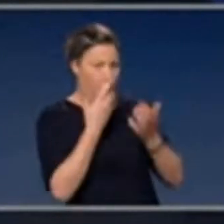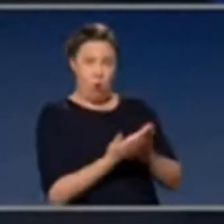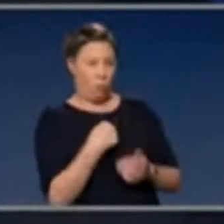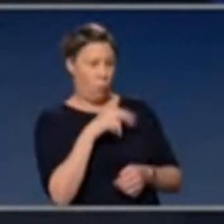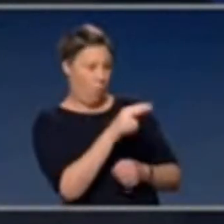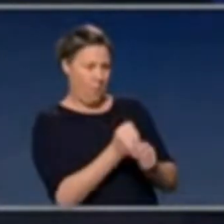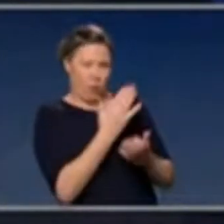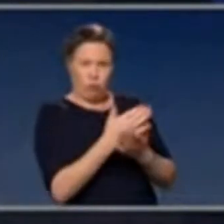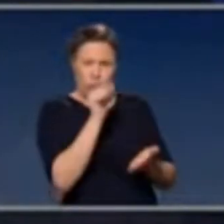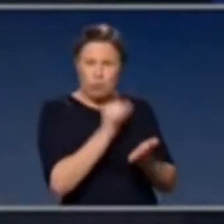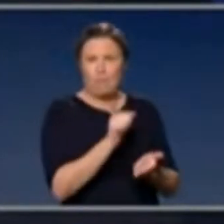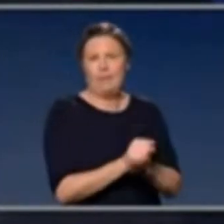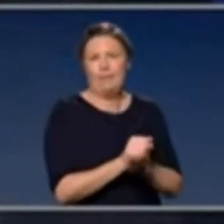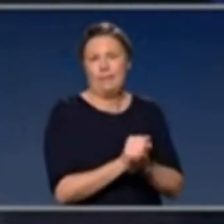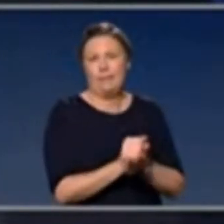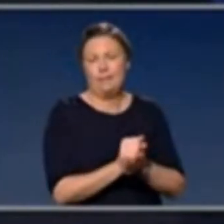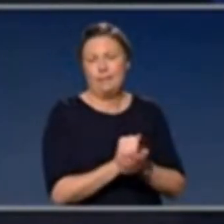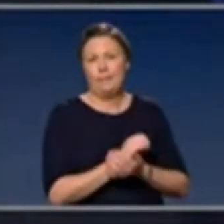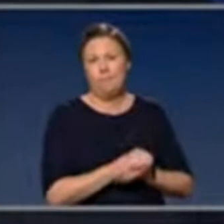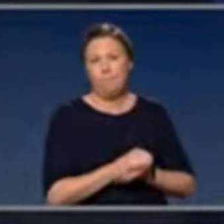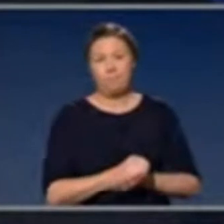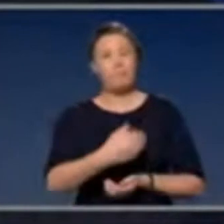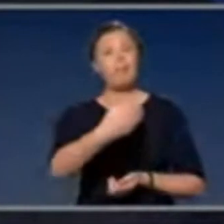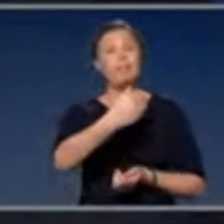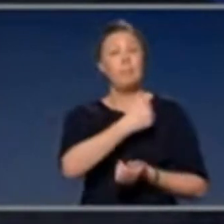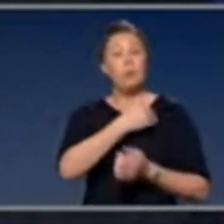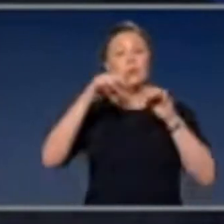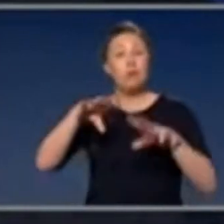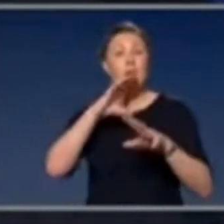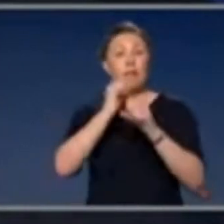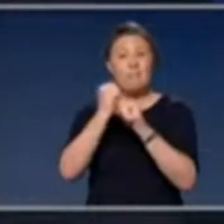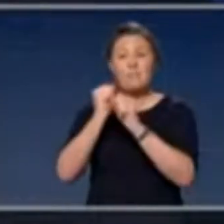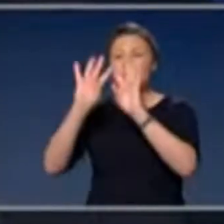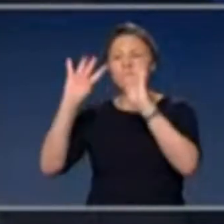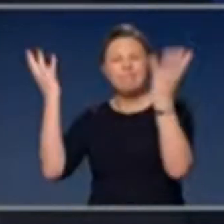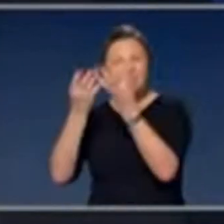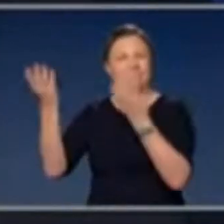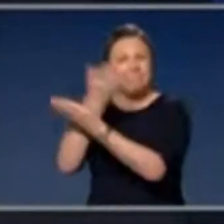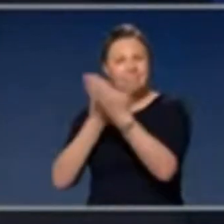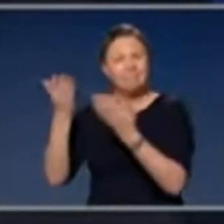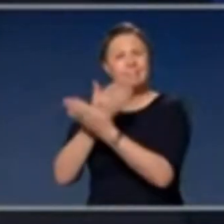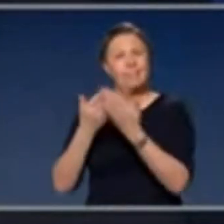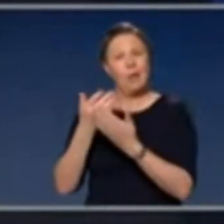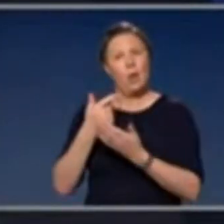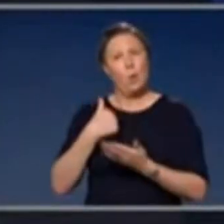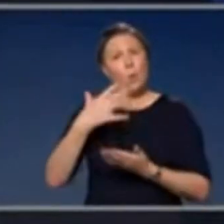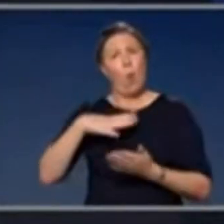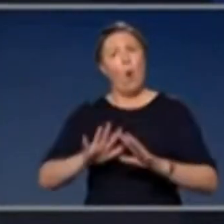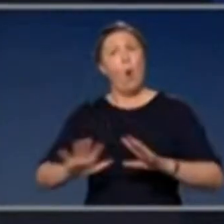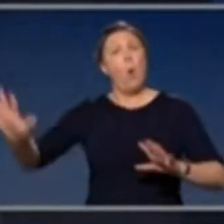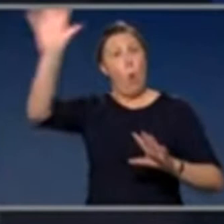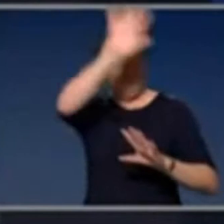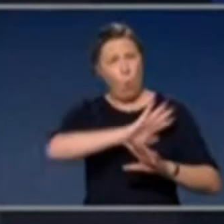all that. And what we've called upon and was agreed at National Cabinet today is that all states and territories work with the Commonwealth in